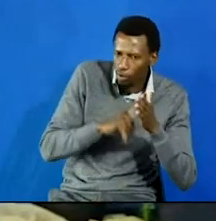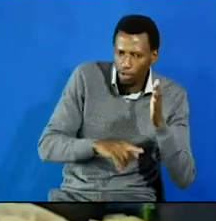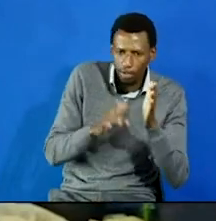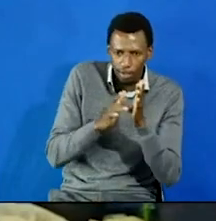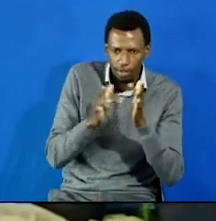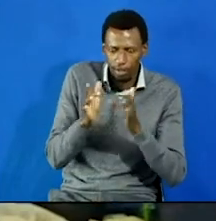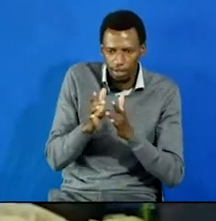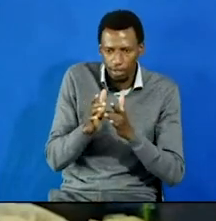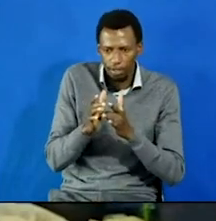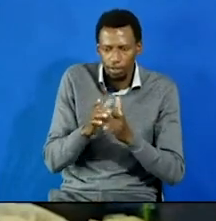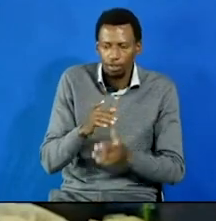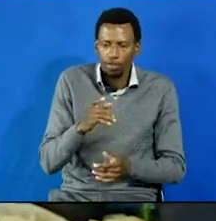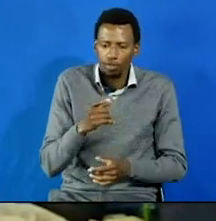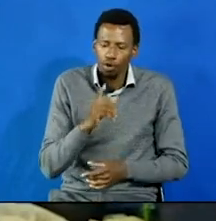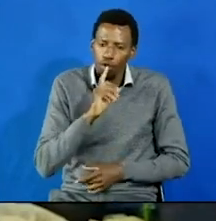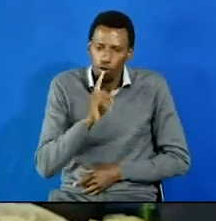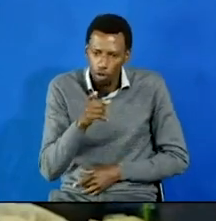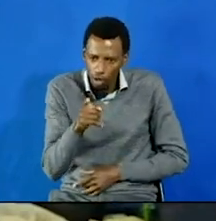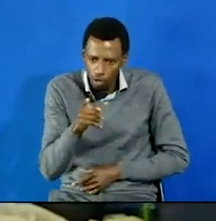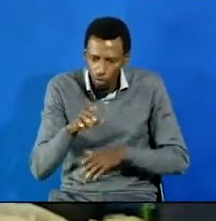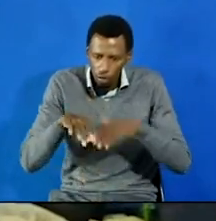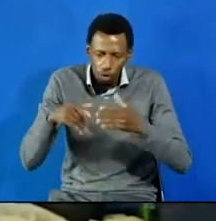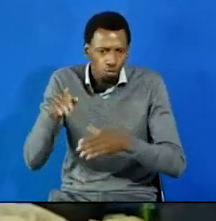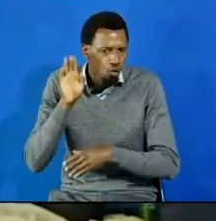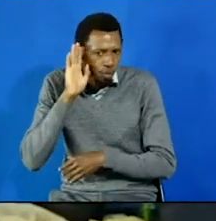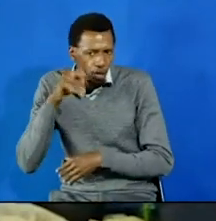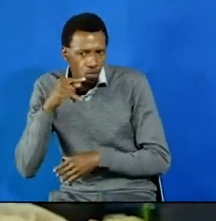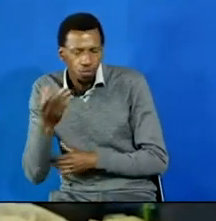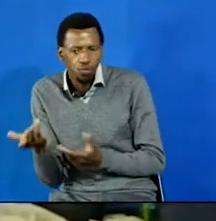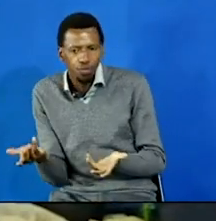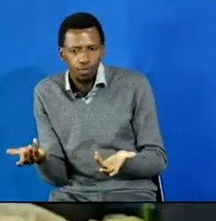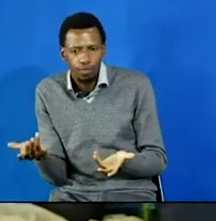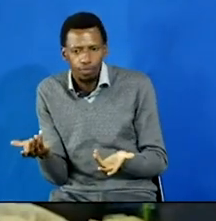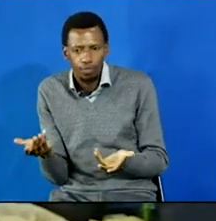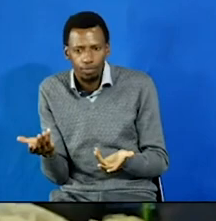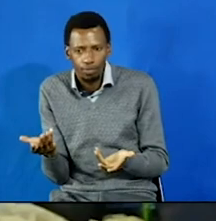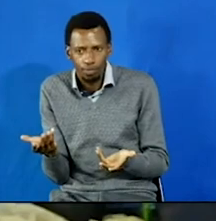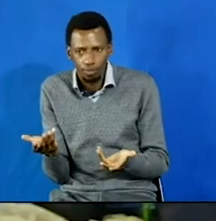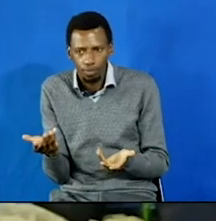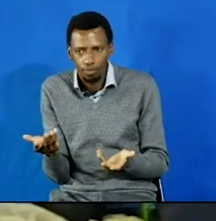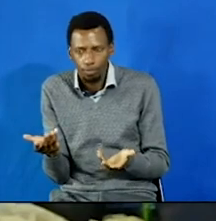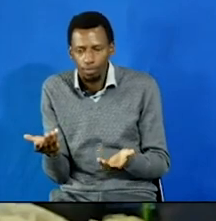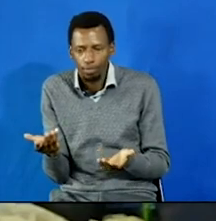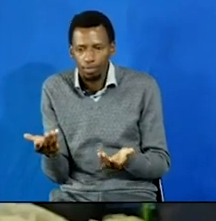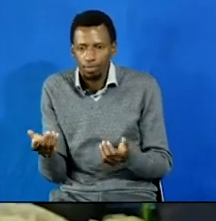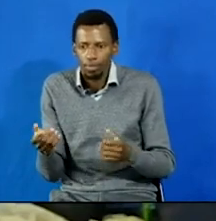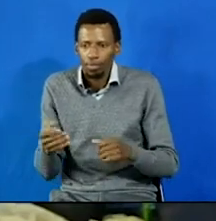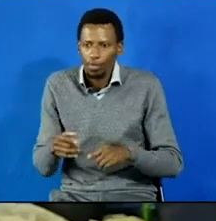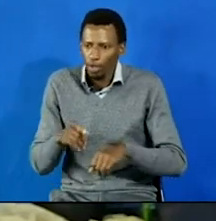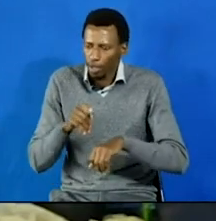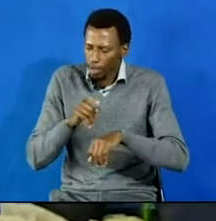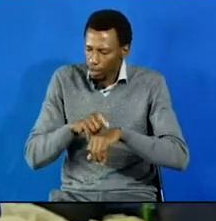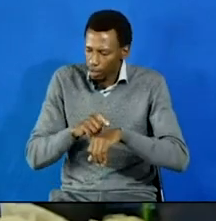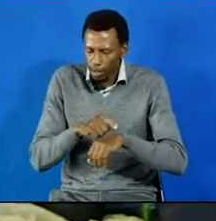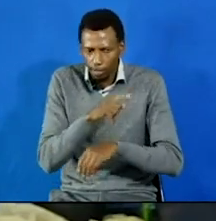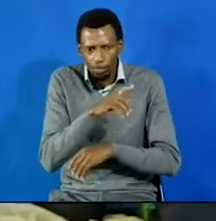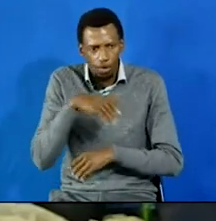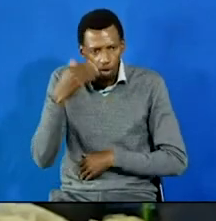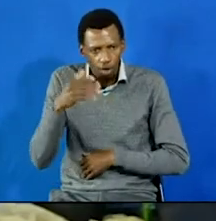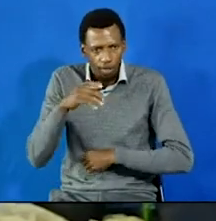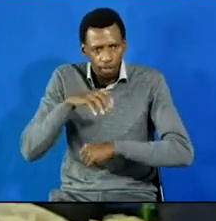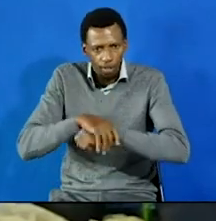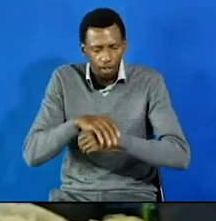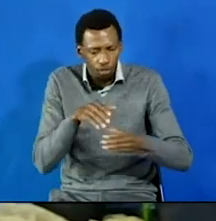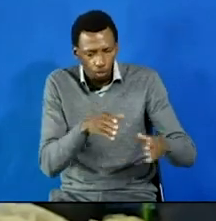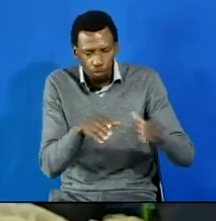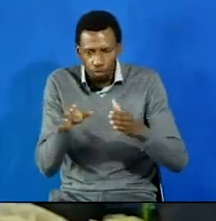has told you to do, or who do you obey? Whenever you get an opportunity to